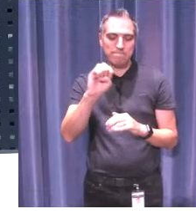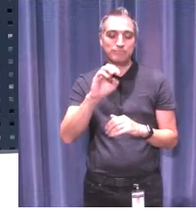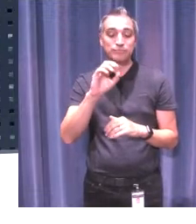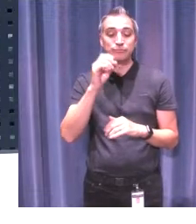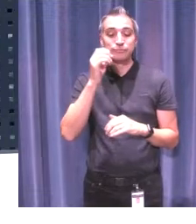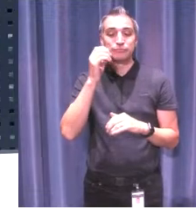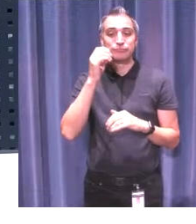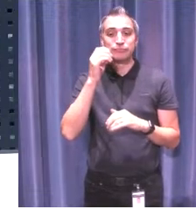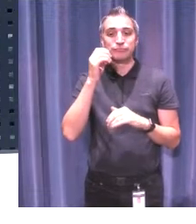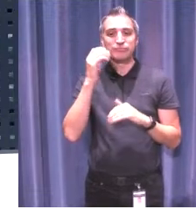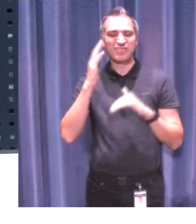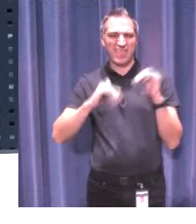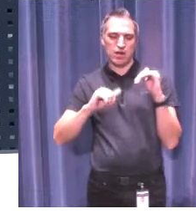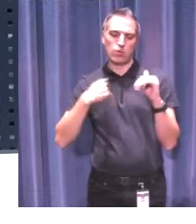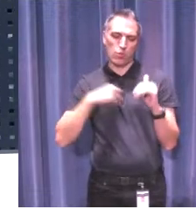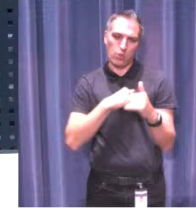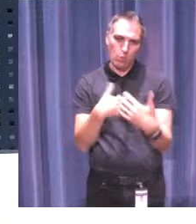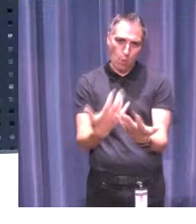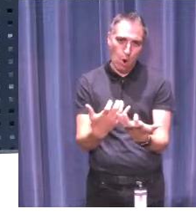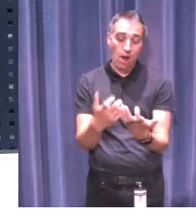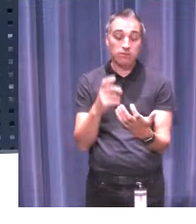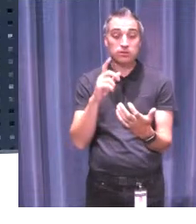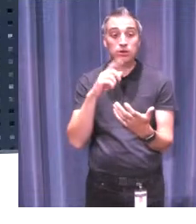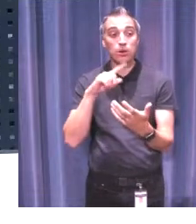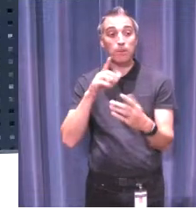got there. So